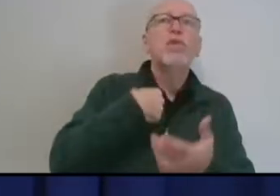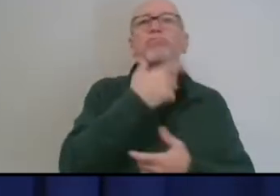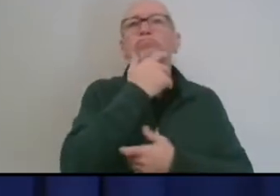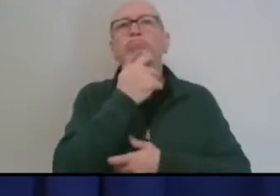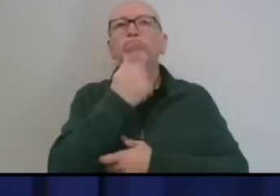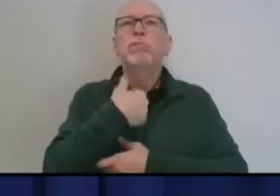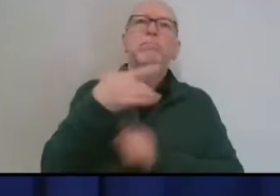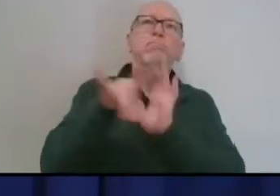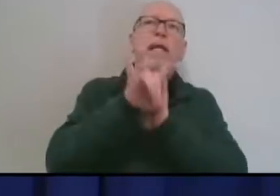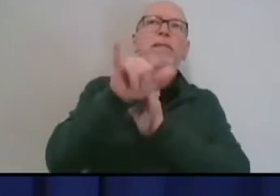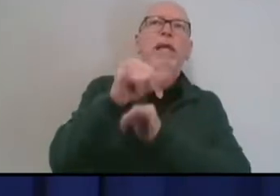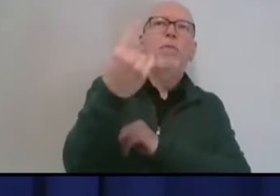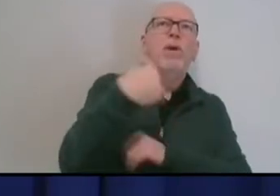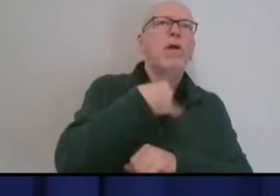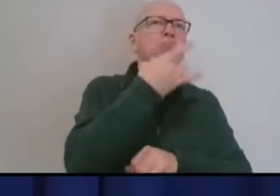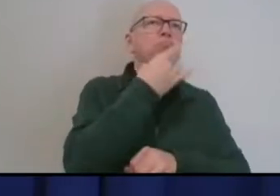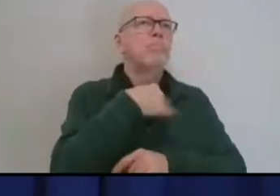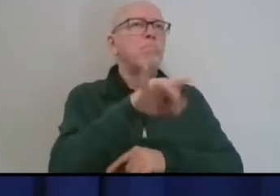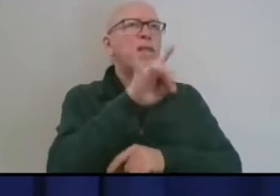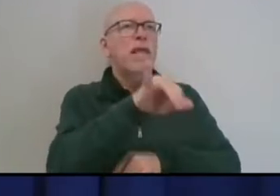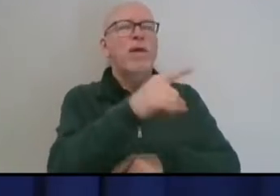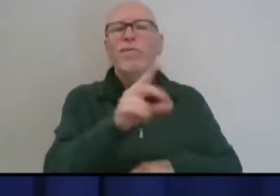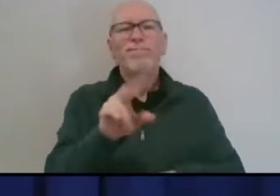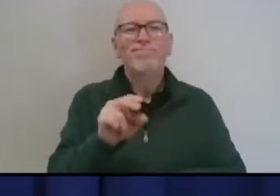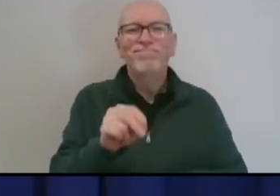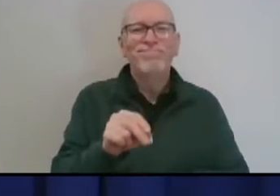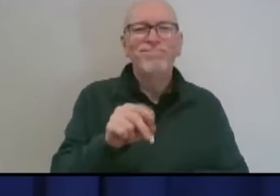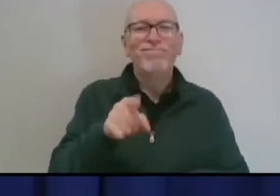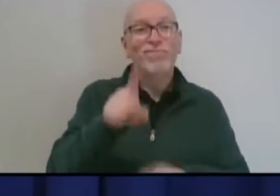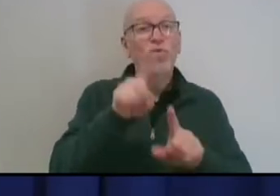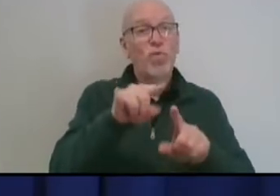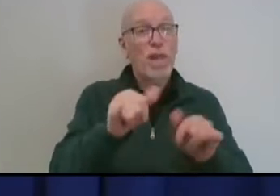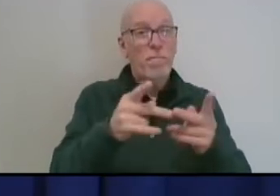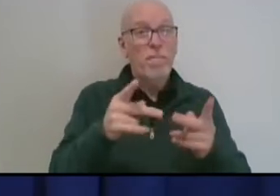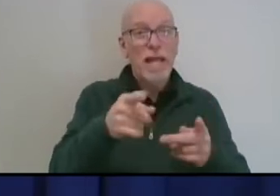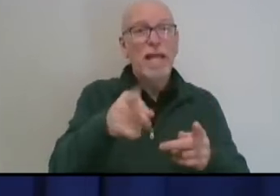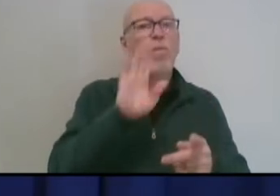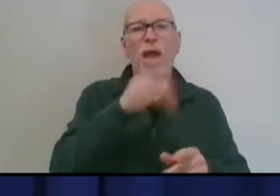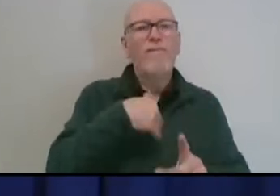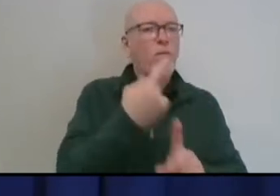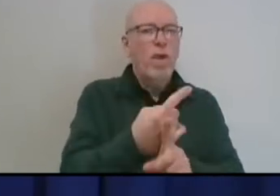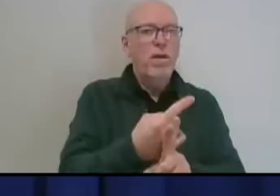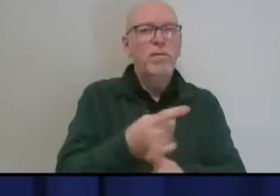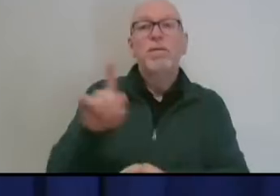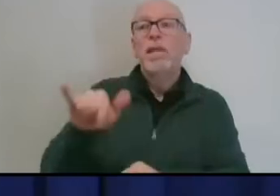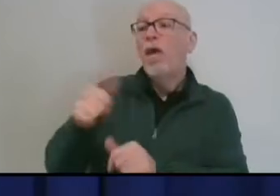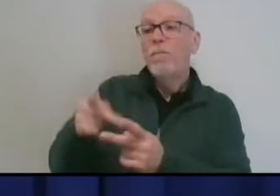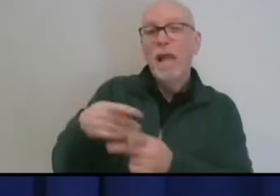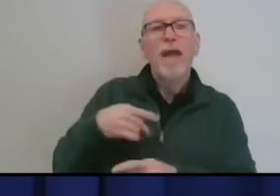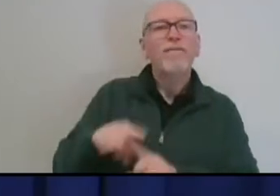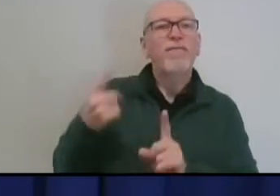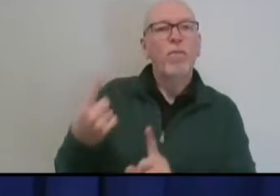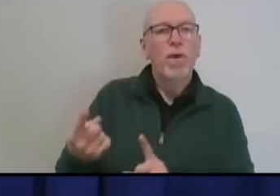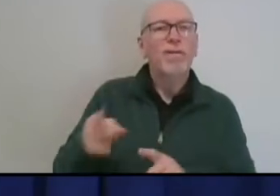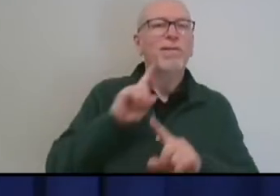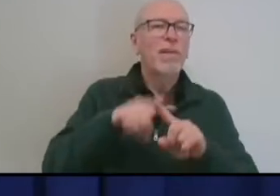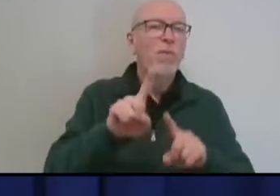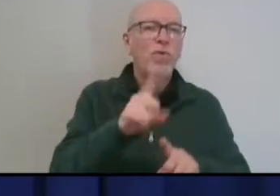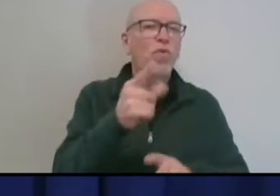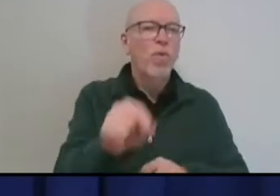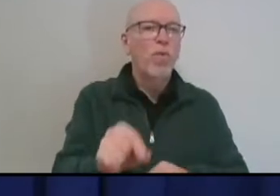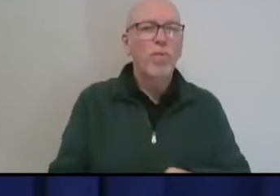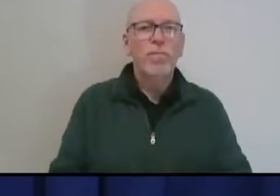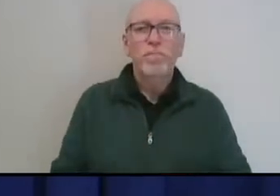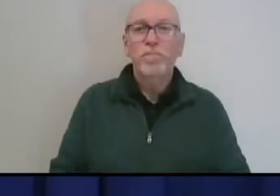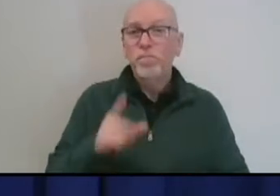want you to pick this. I want to pick this one. And it really is about streamlining that process and being the most efficient we can. Lindsay, do you